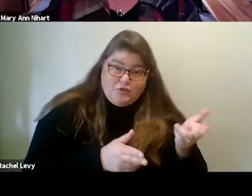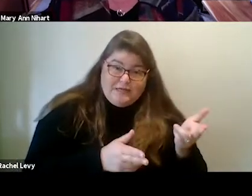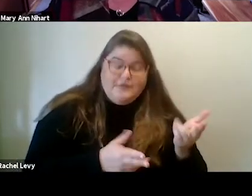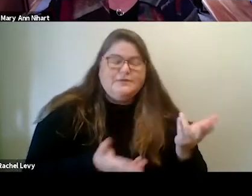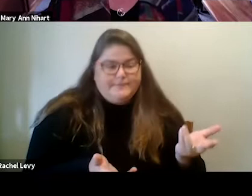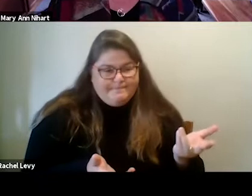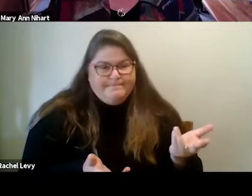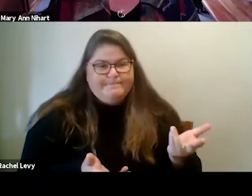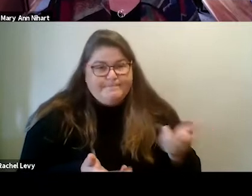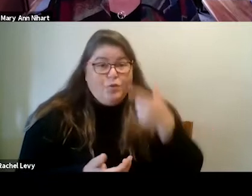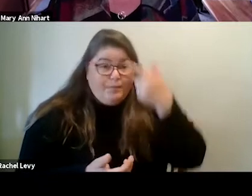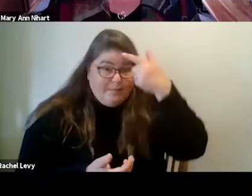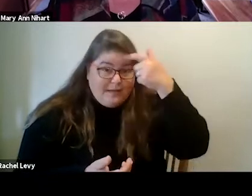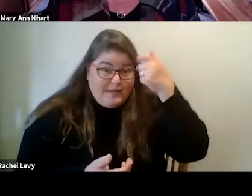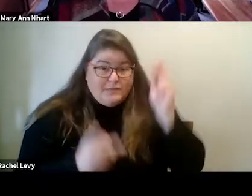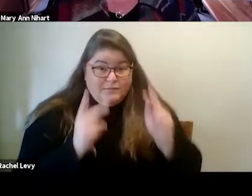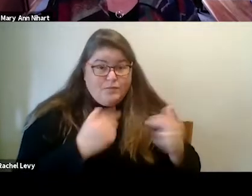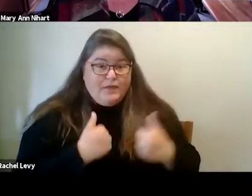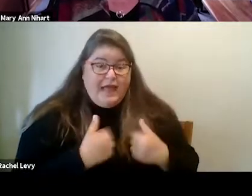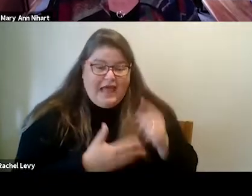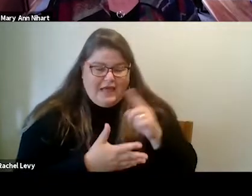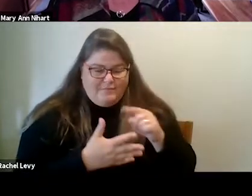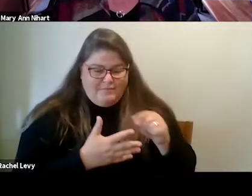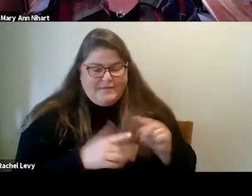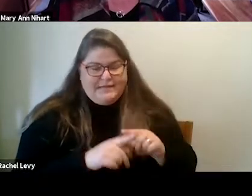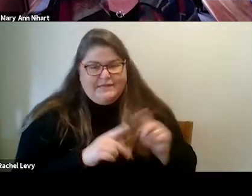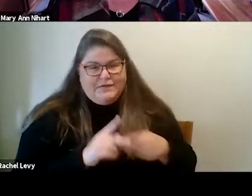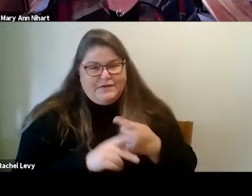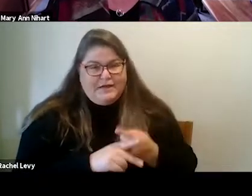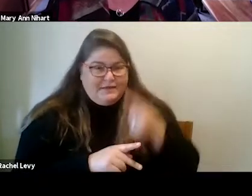had various mental illness problems.